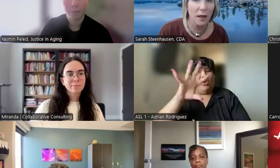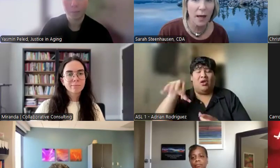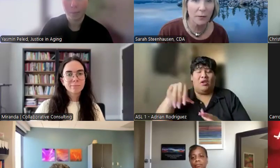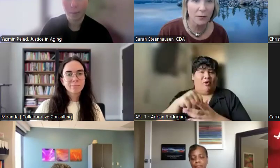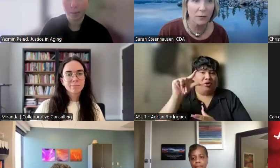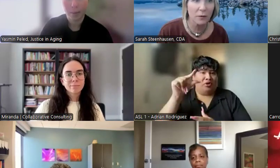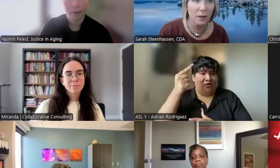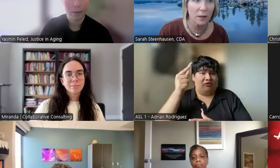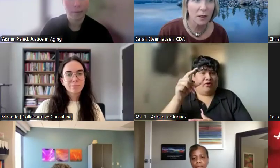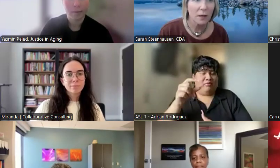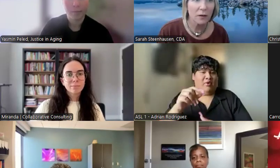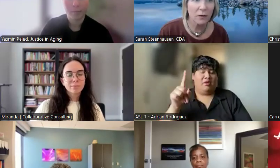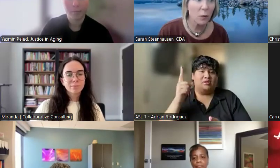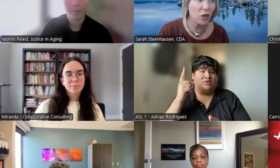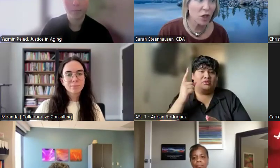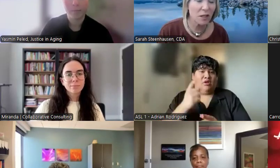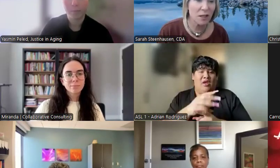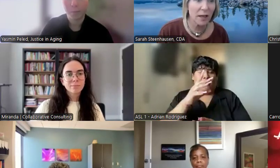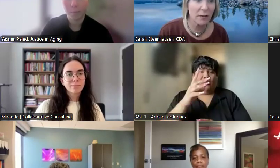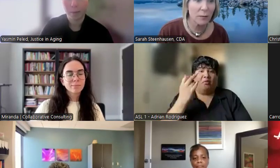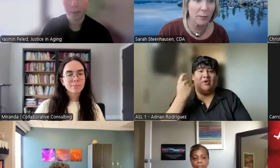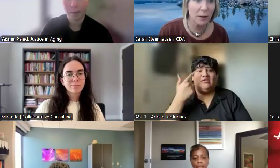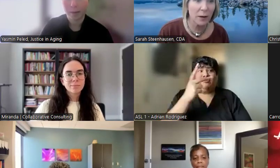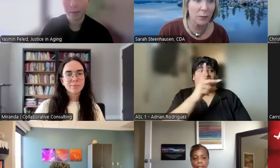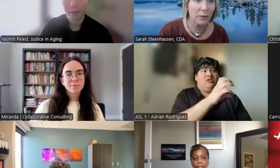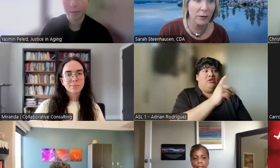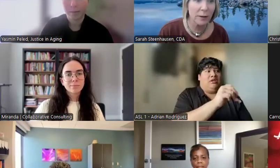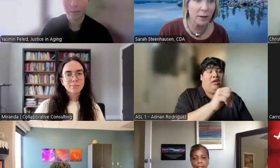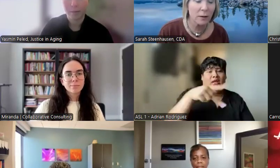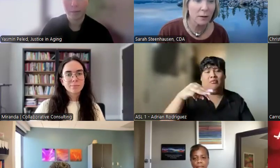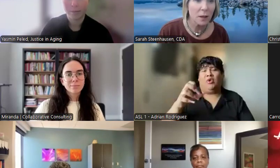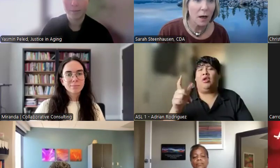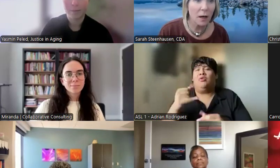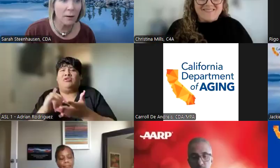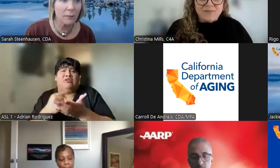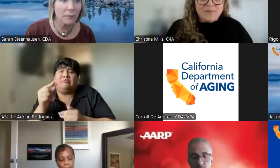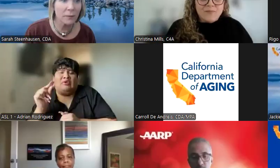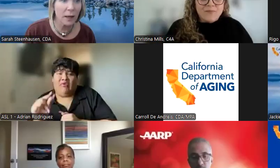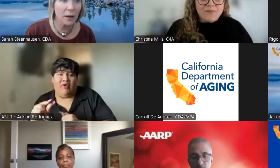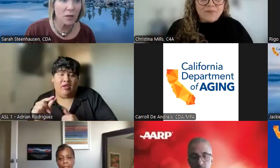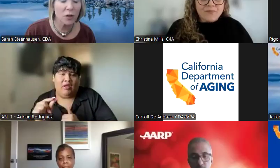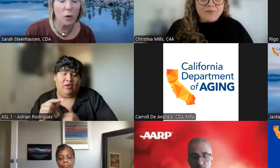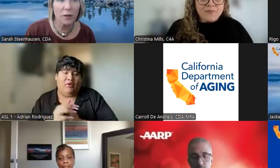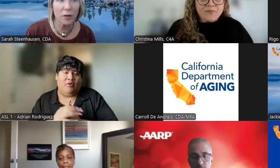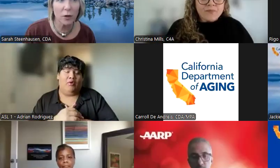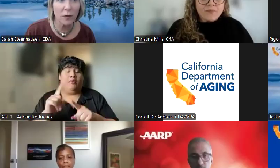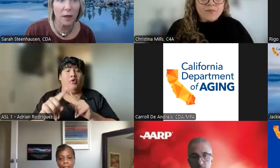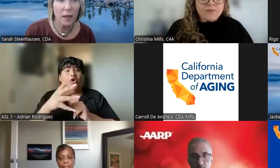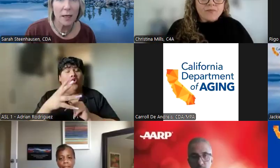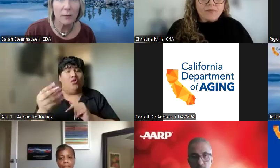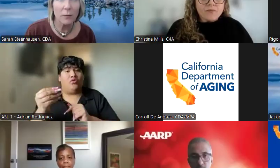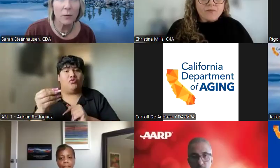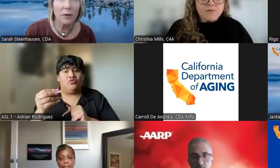That's absolutely, because if it were just CDA, the MPA would be very little. And also wanted to note